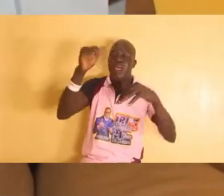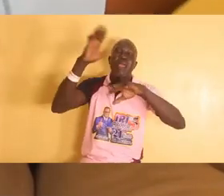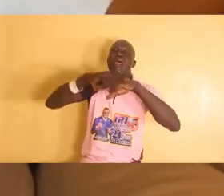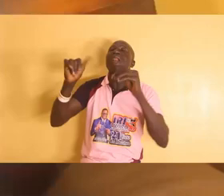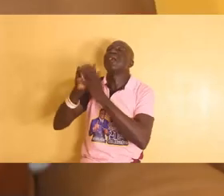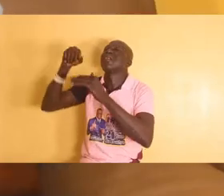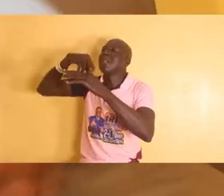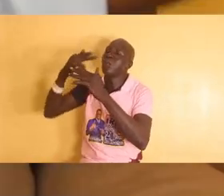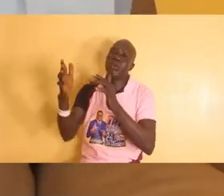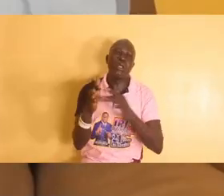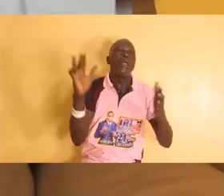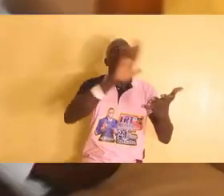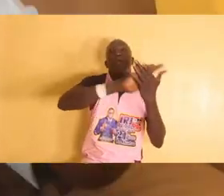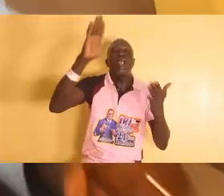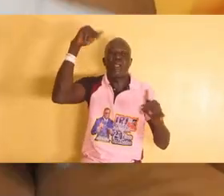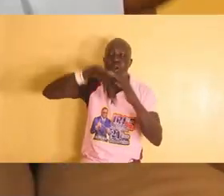elder. We